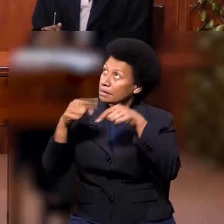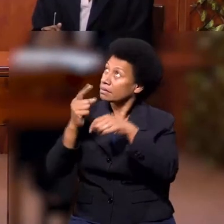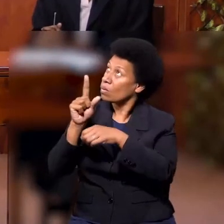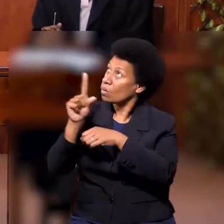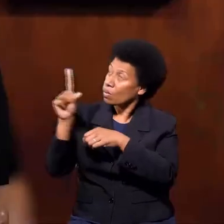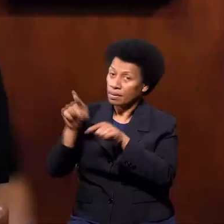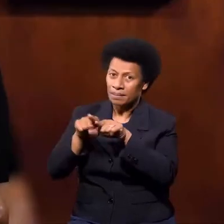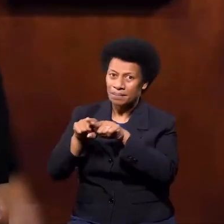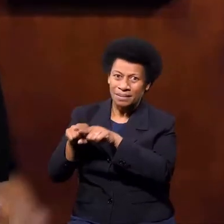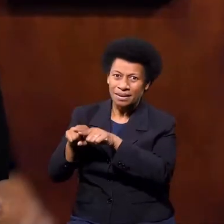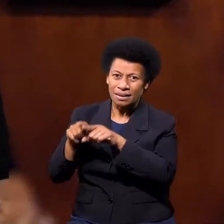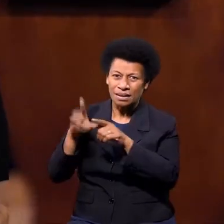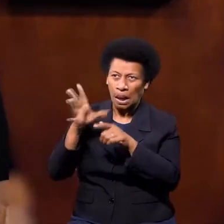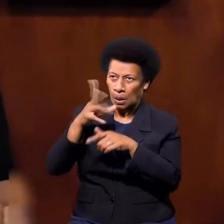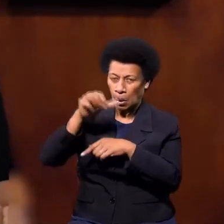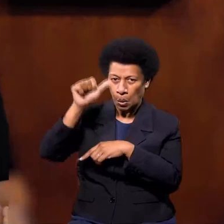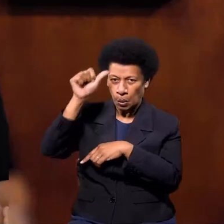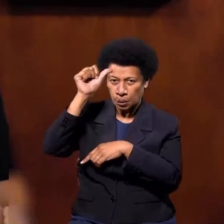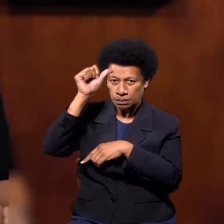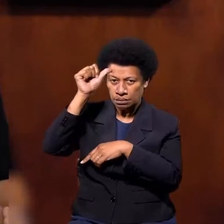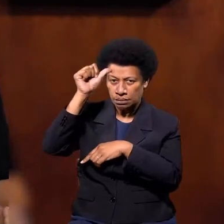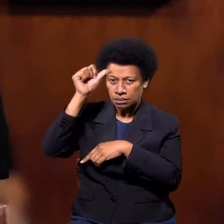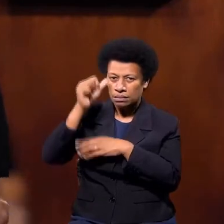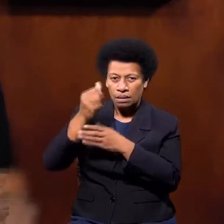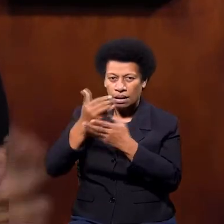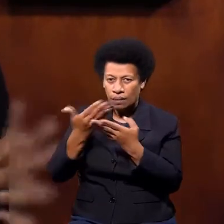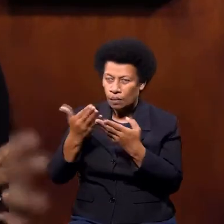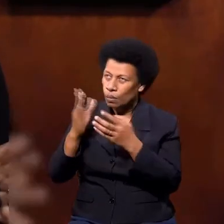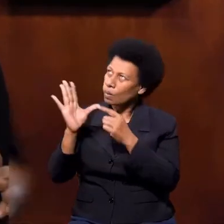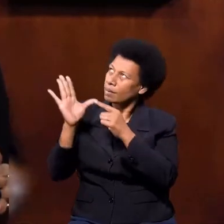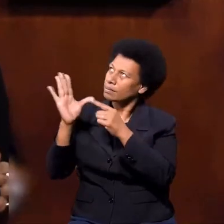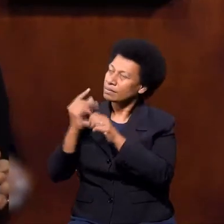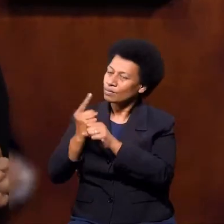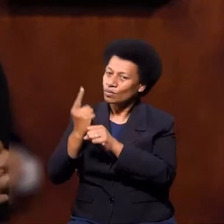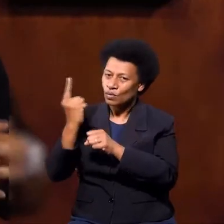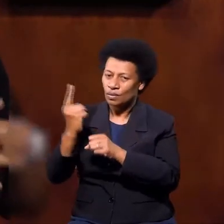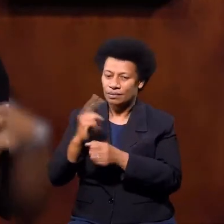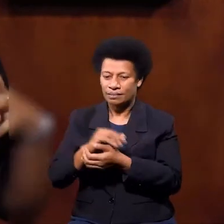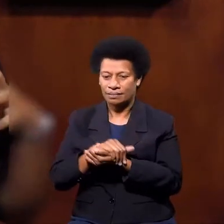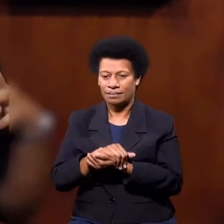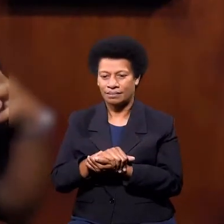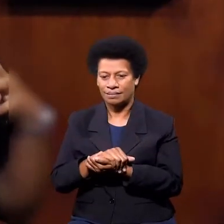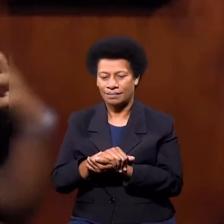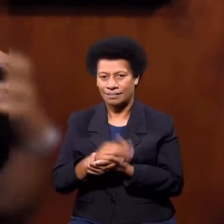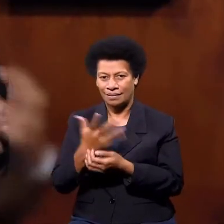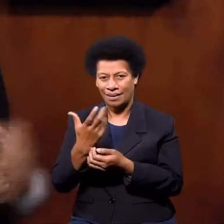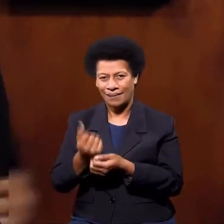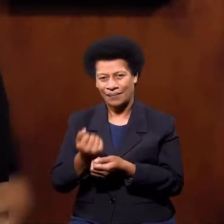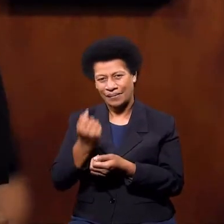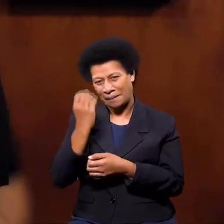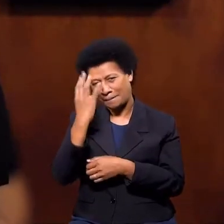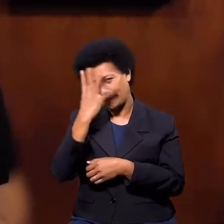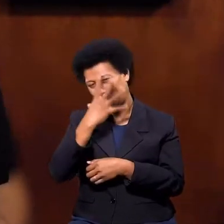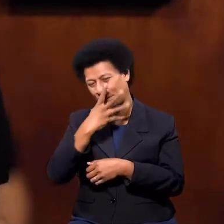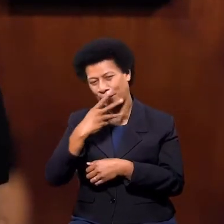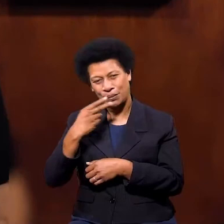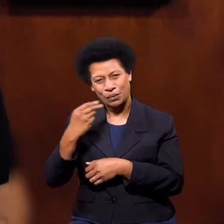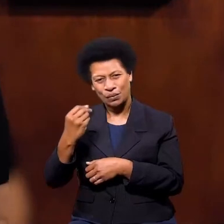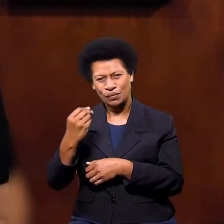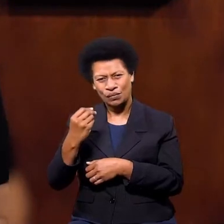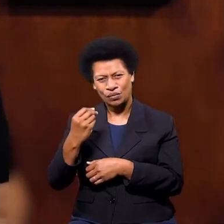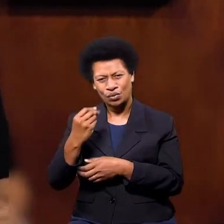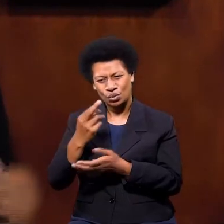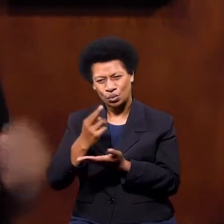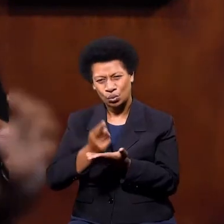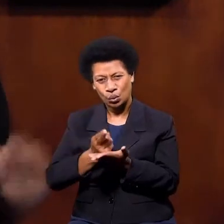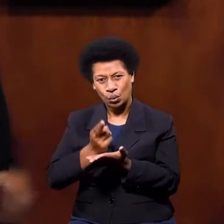responsive attitude to the knowledge that we have of God. You know, and there is a beautiful truth that